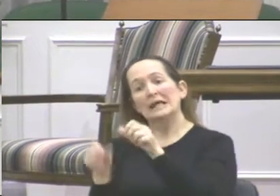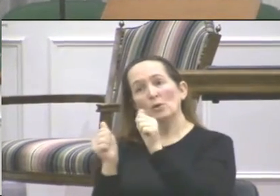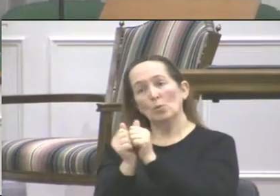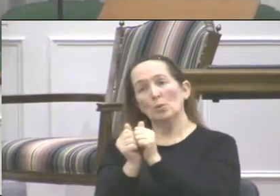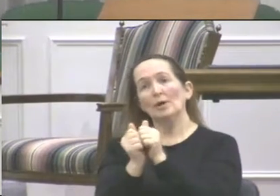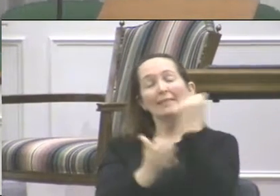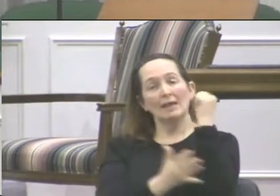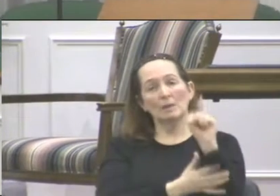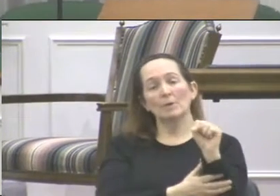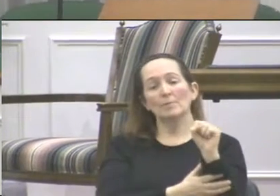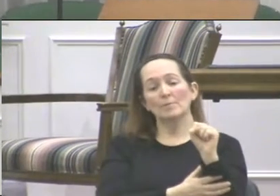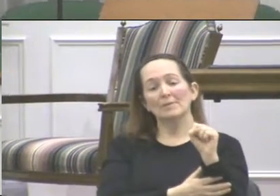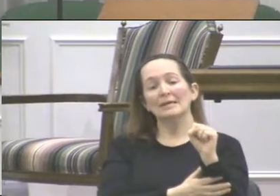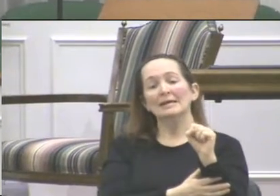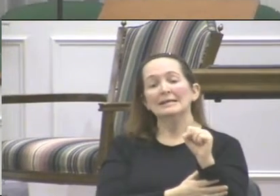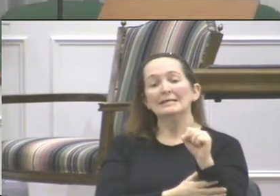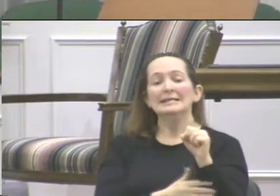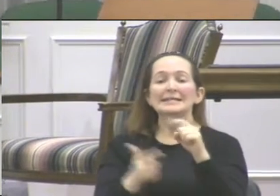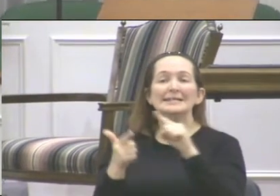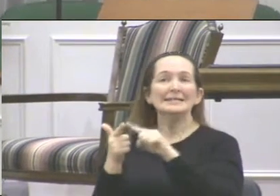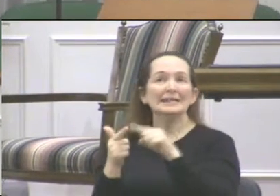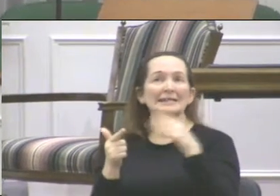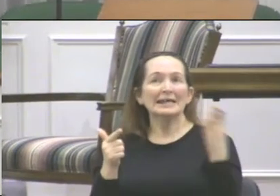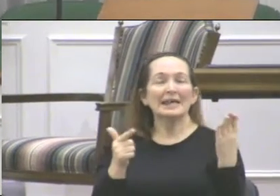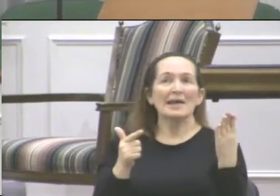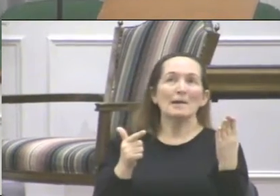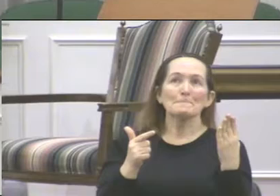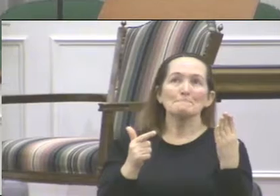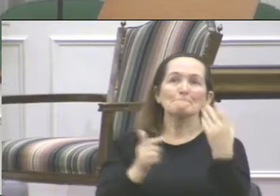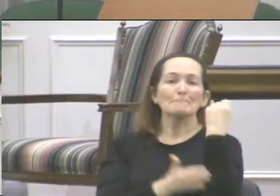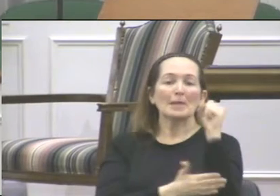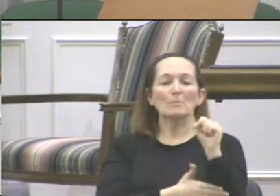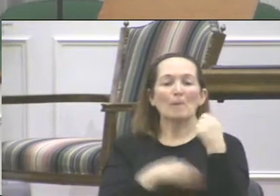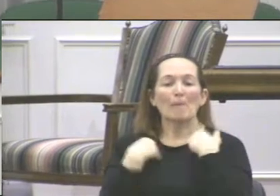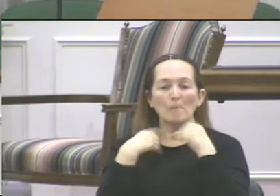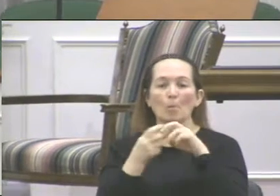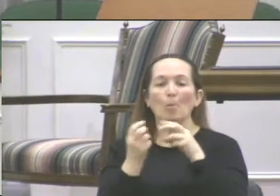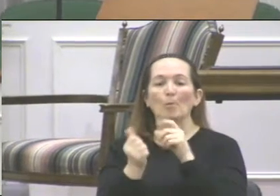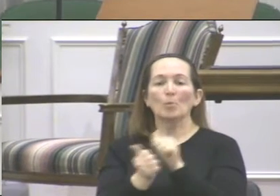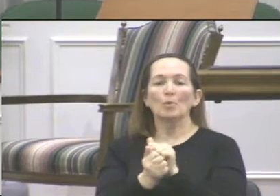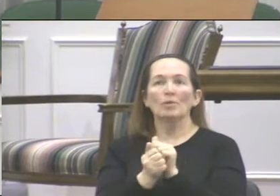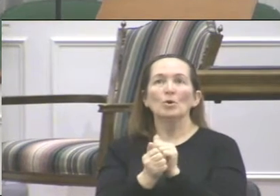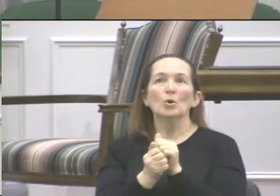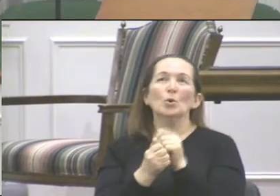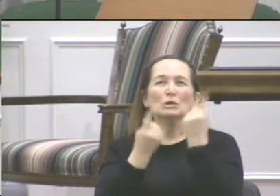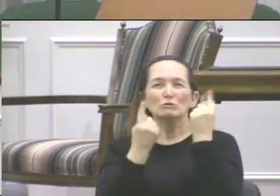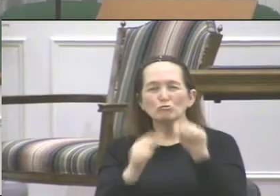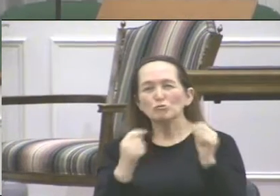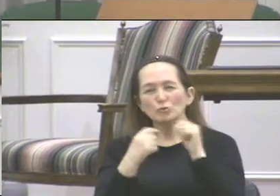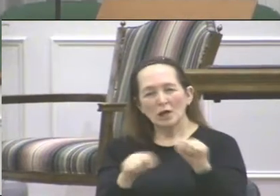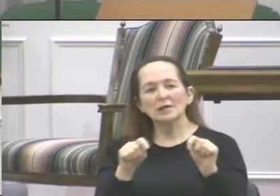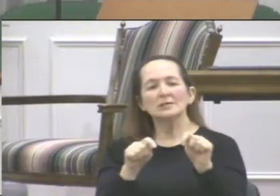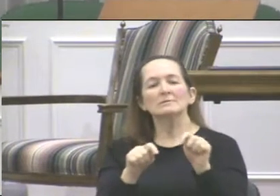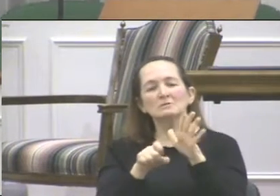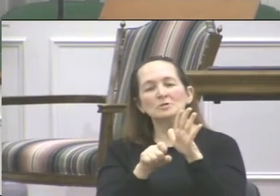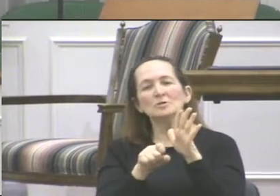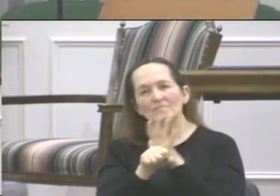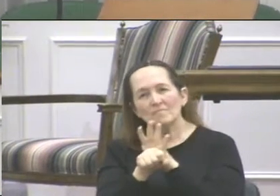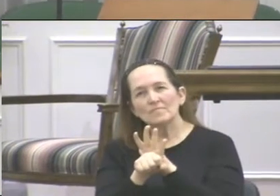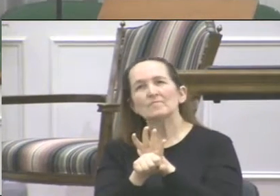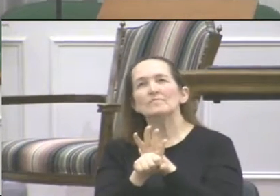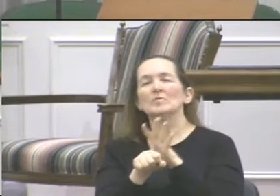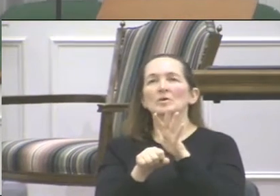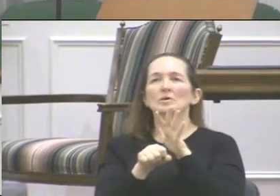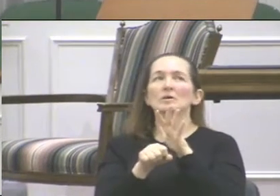Second area that Abraham struggled with was trying to fulfill God's promise. See,